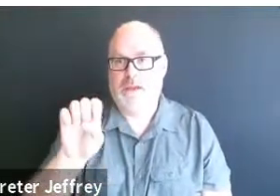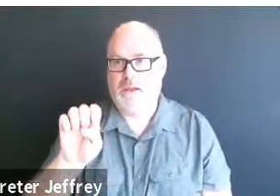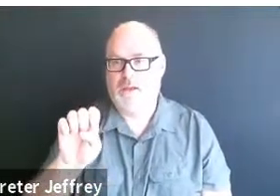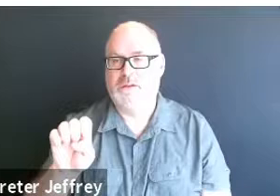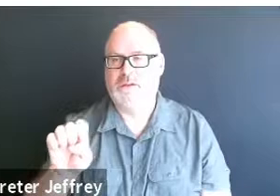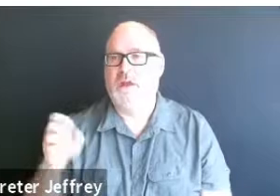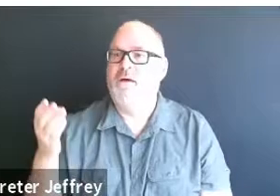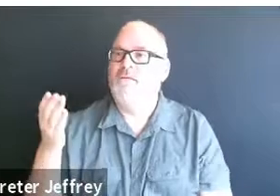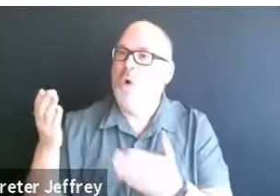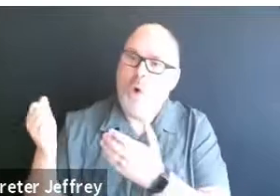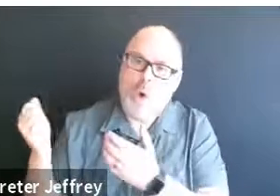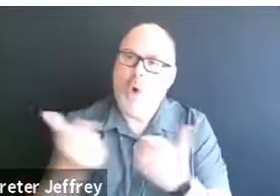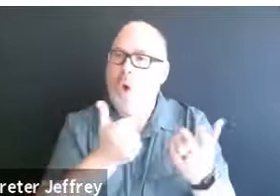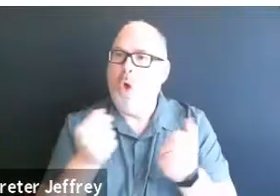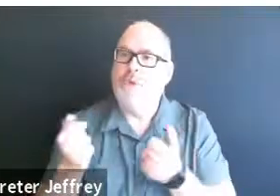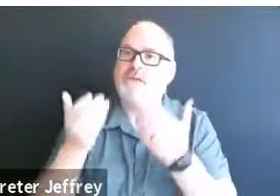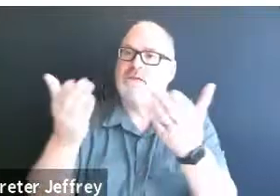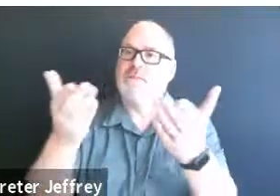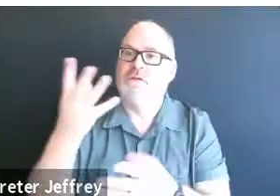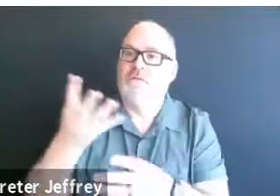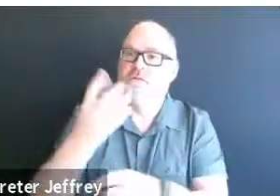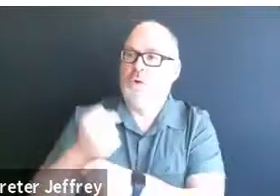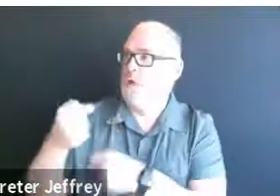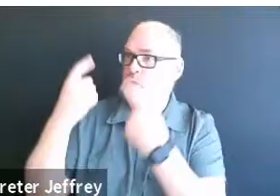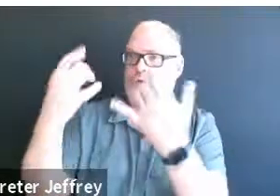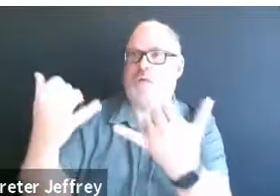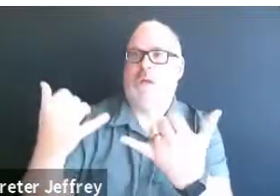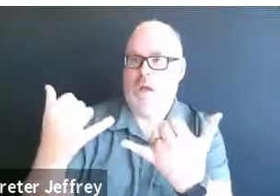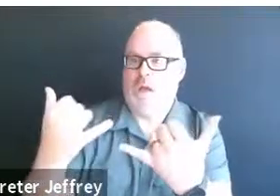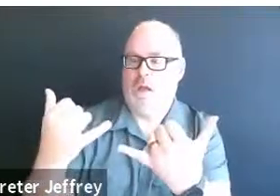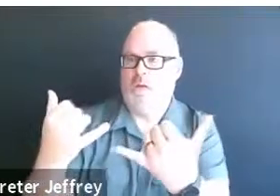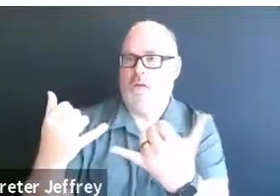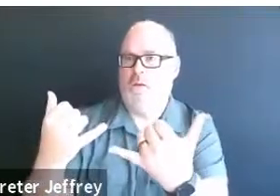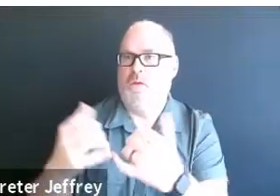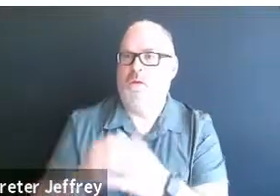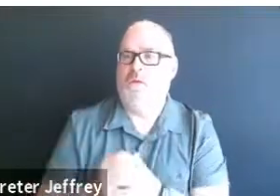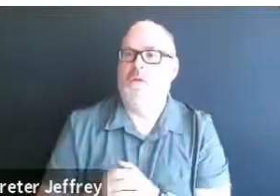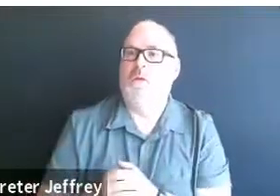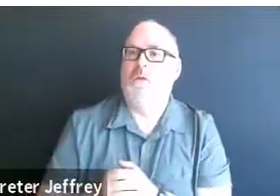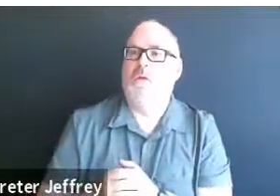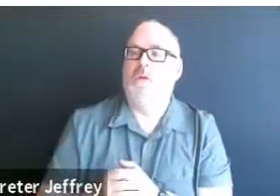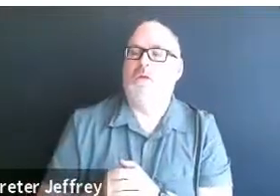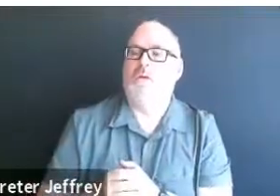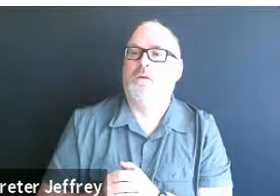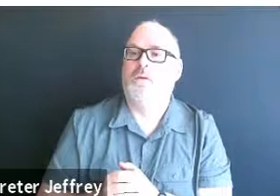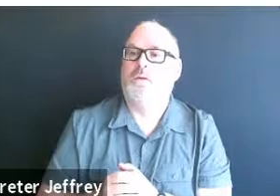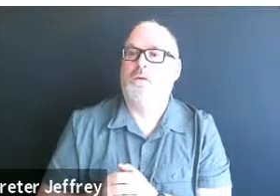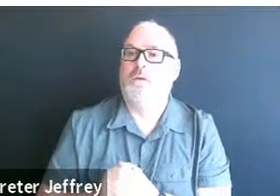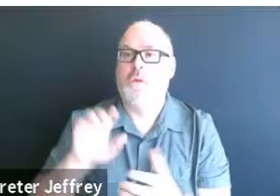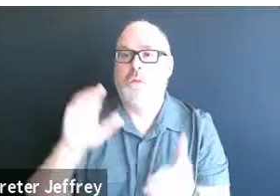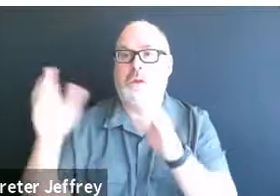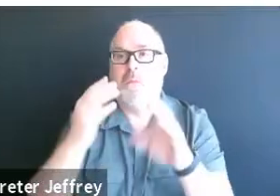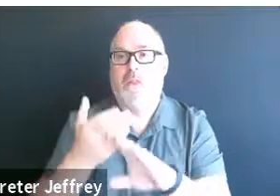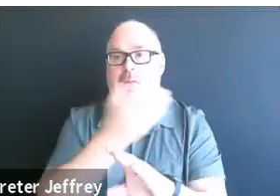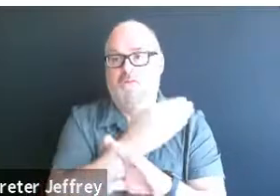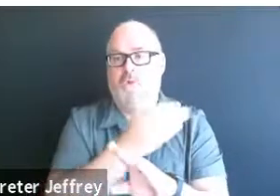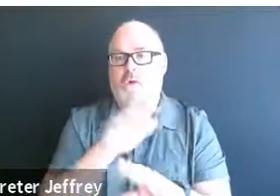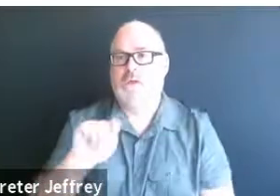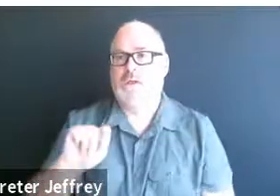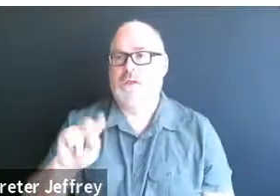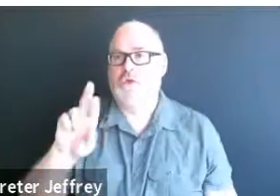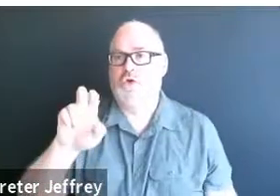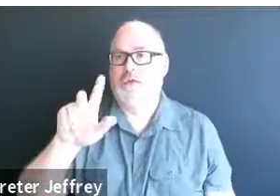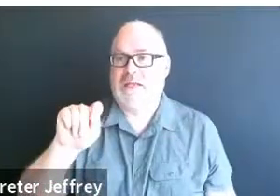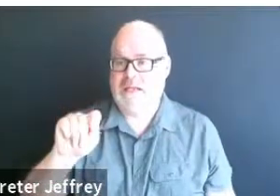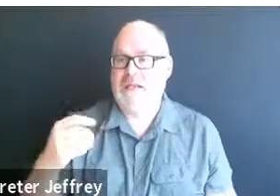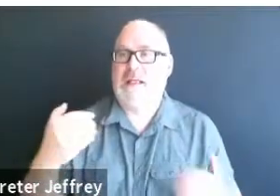a database of index submissions all the way back from 4 years ago where VeriCite would check student work and